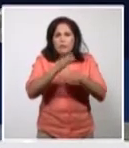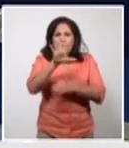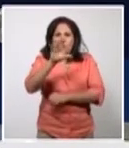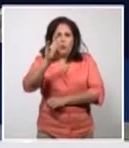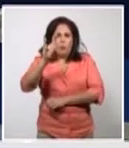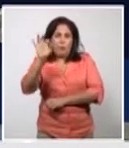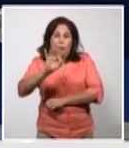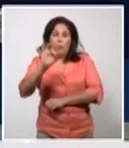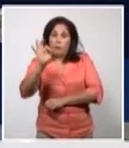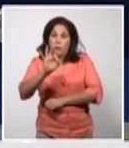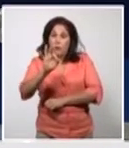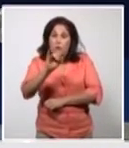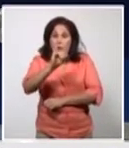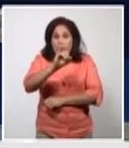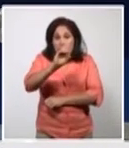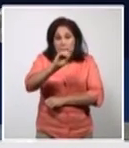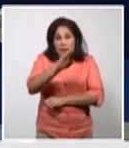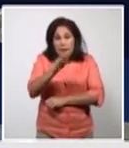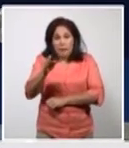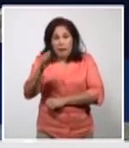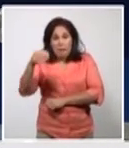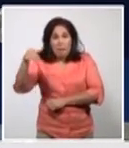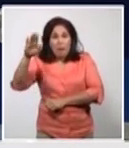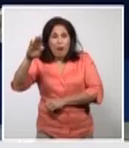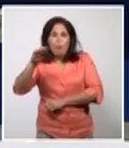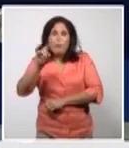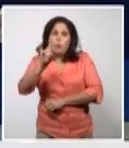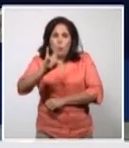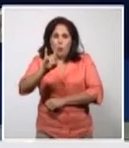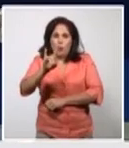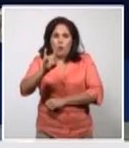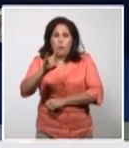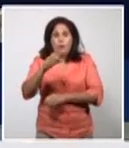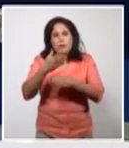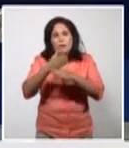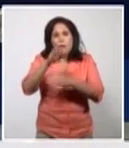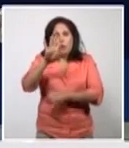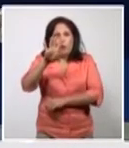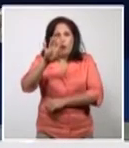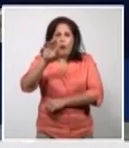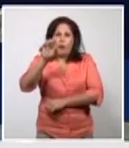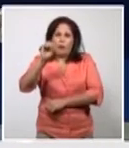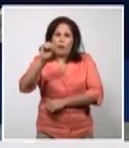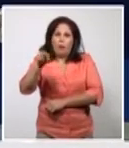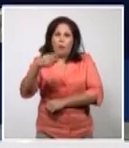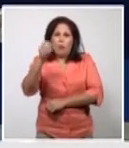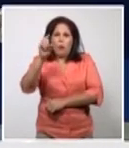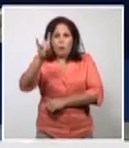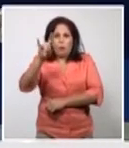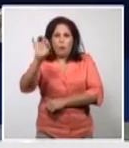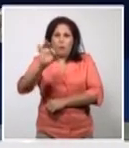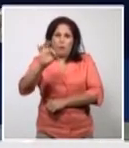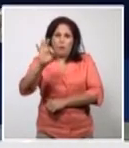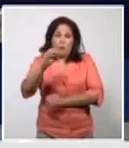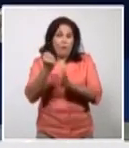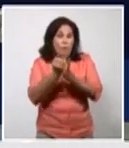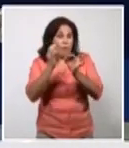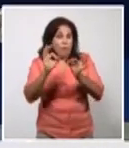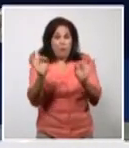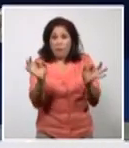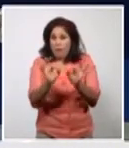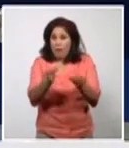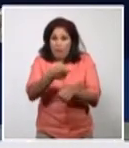and the 60 and above with 9 cases with 40.9%. We did not